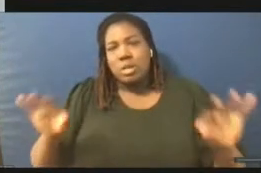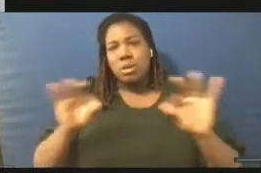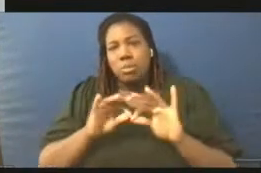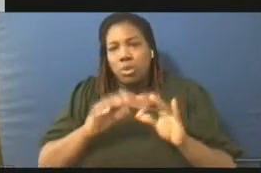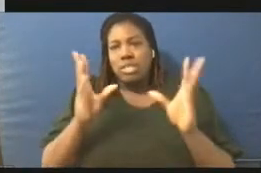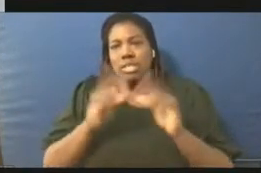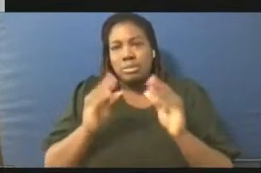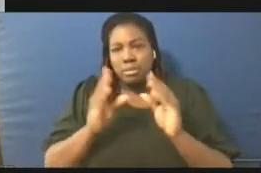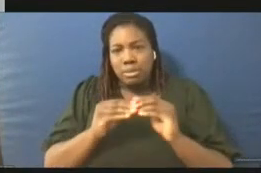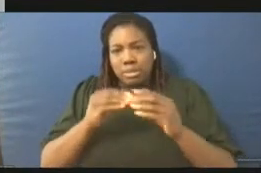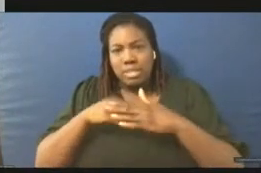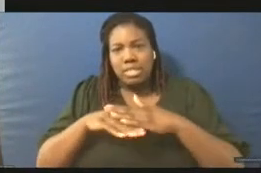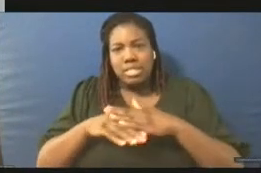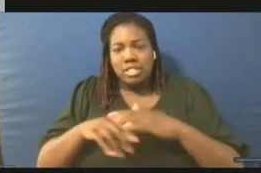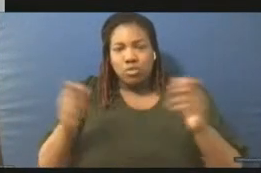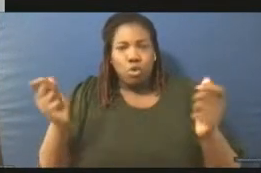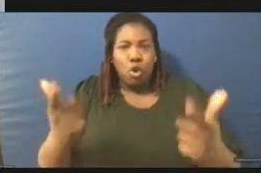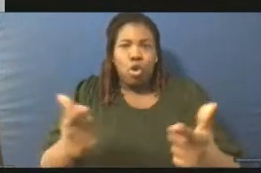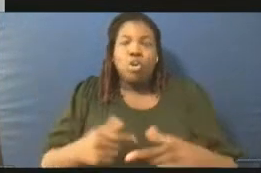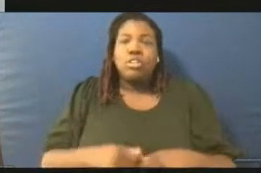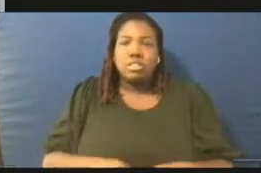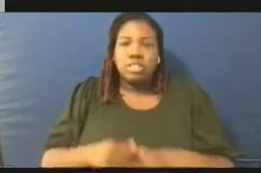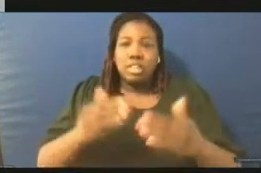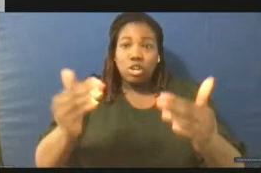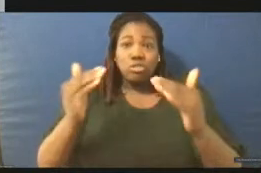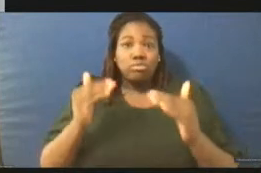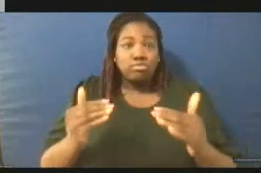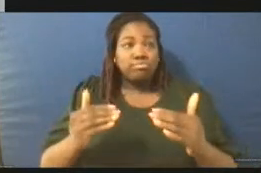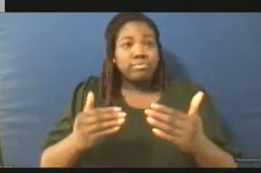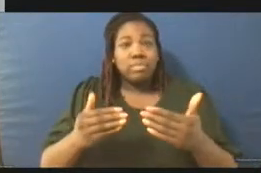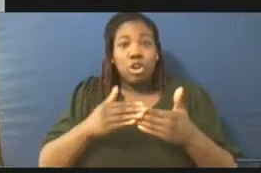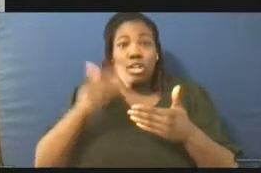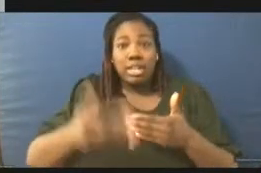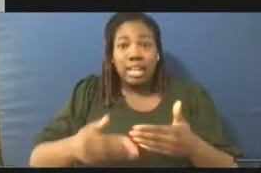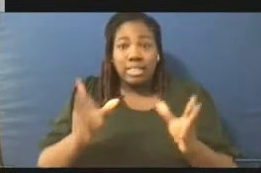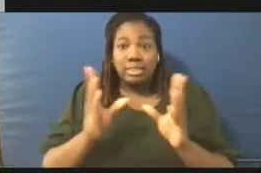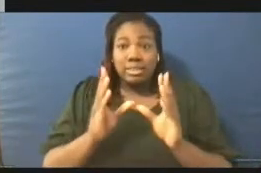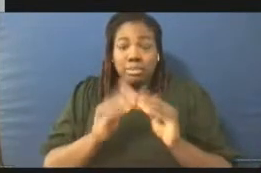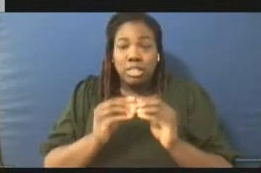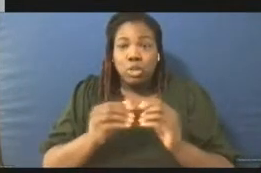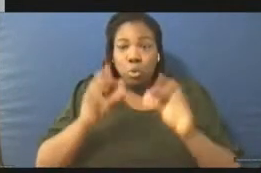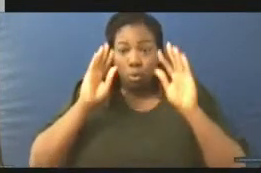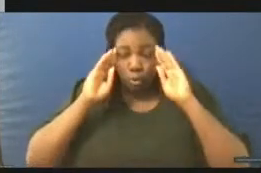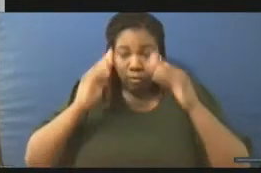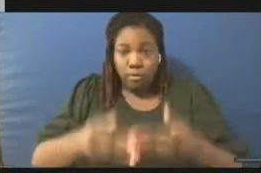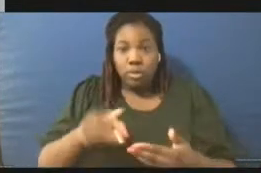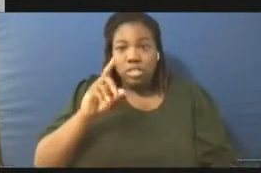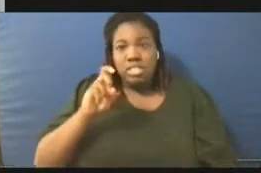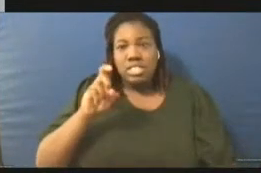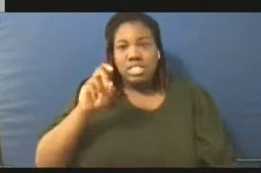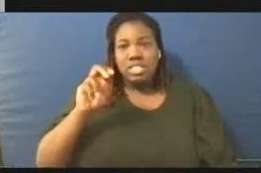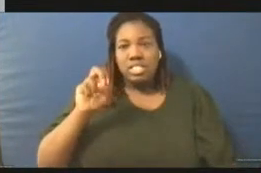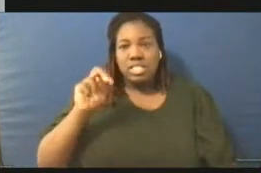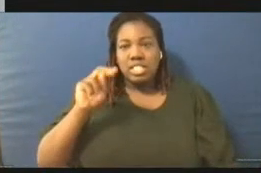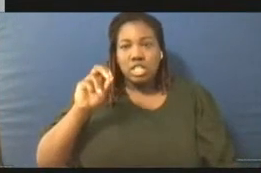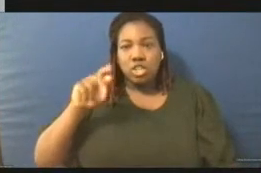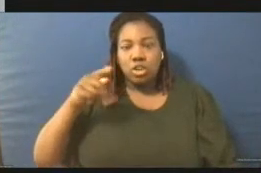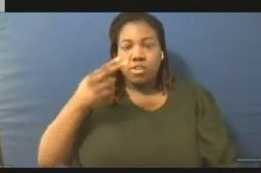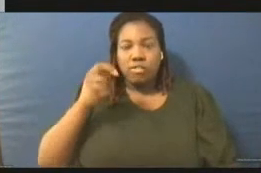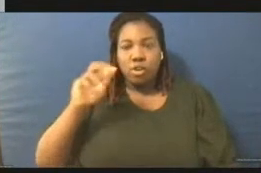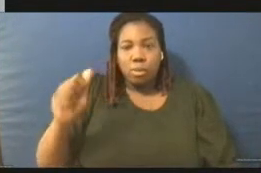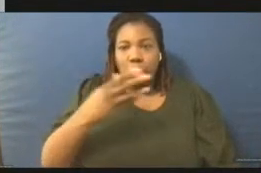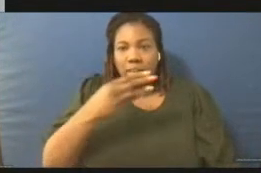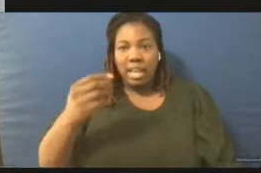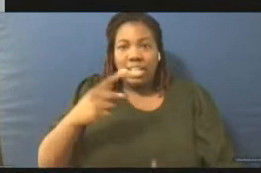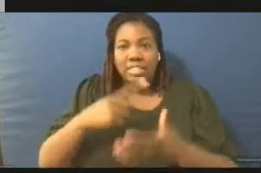be accessible. Our next meeting will focus on xenophobia and discrimination. The date and time will be provided when